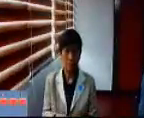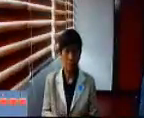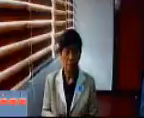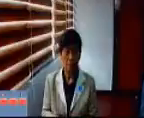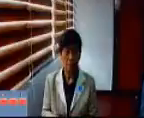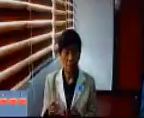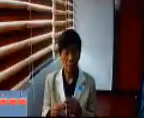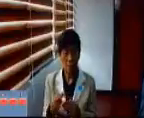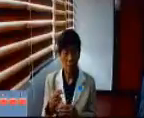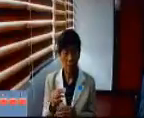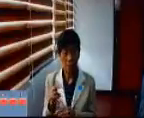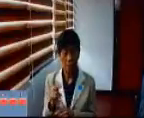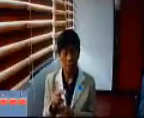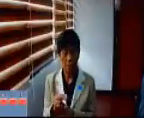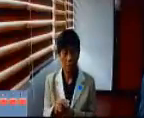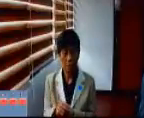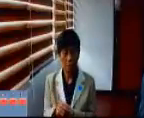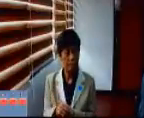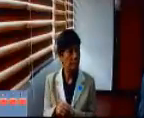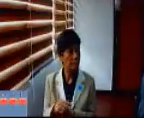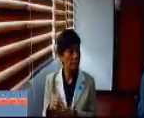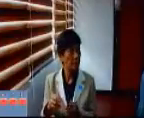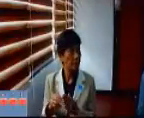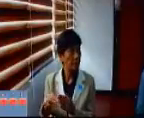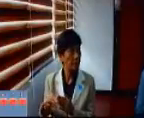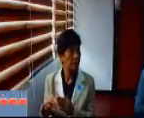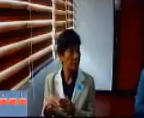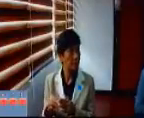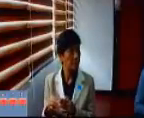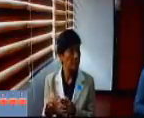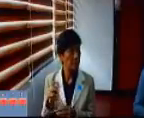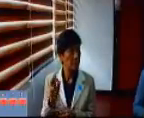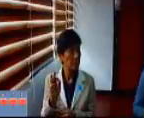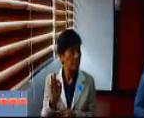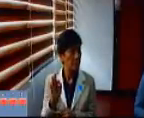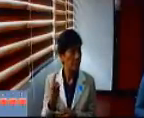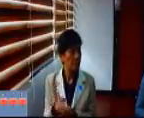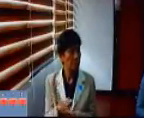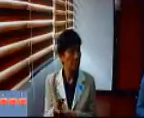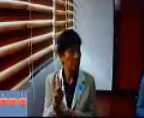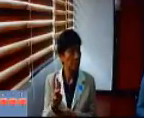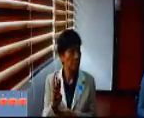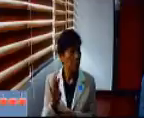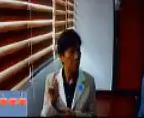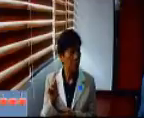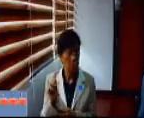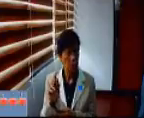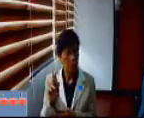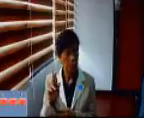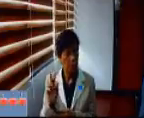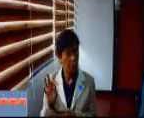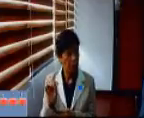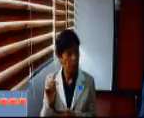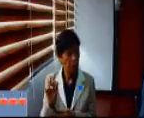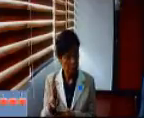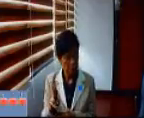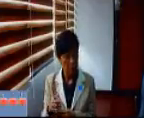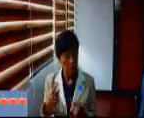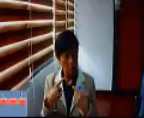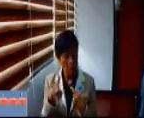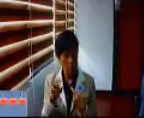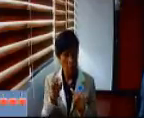under the Municipal Fisheries Fisher Folk Registration System, or FISHR of PIFAR, there are